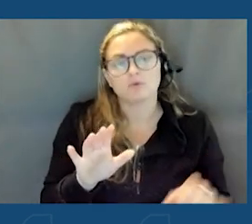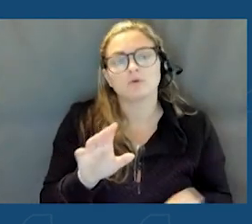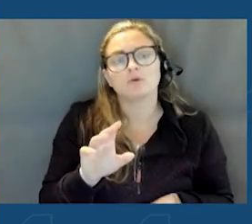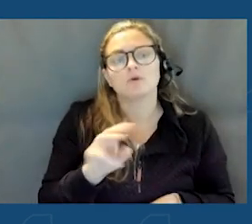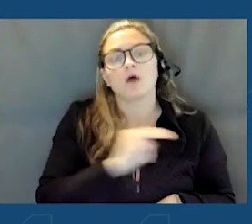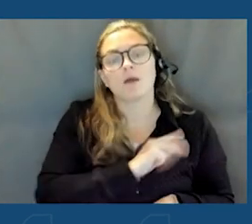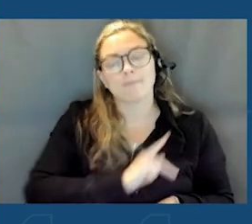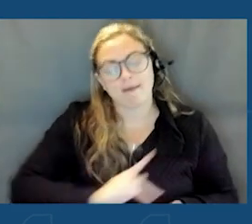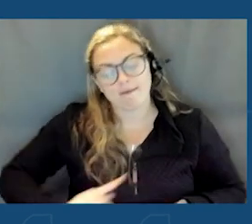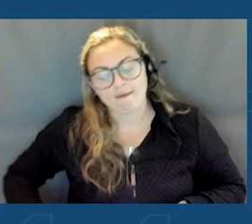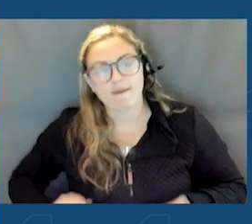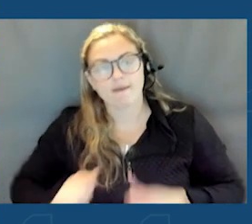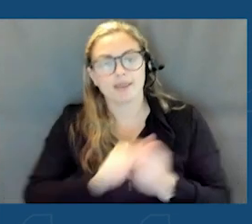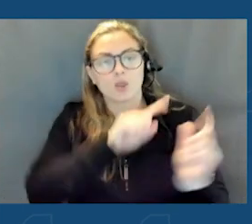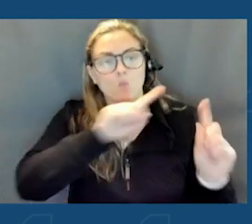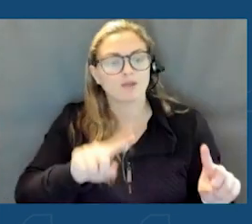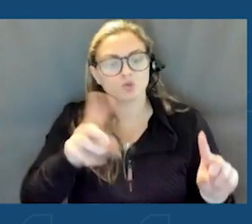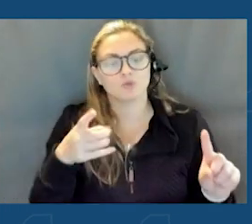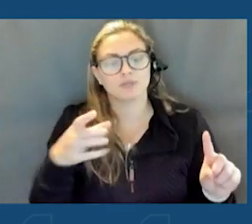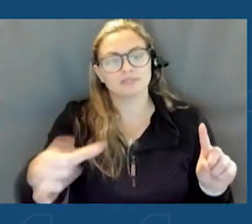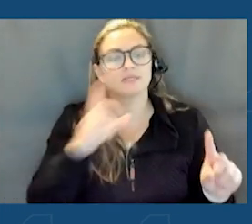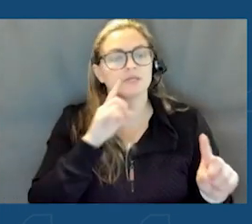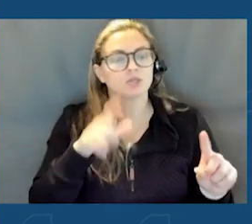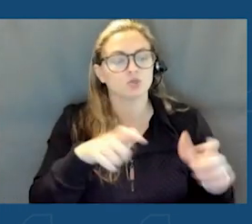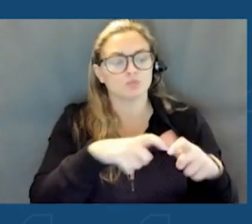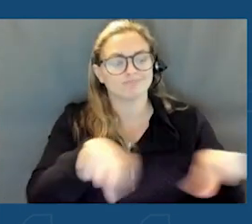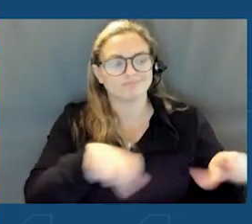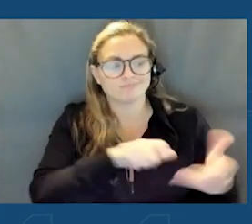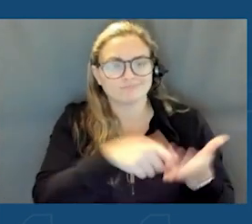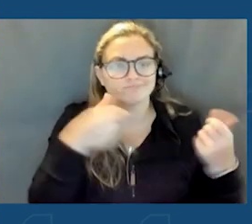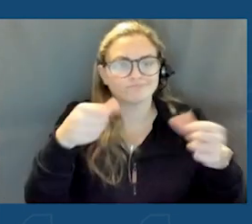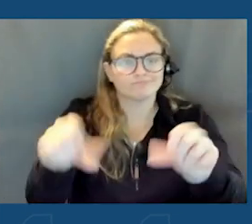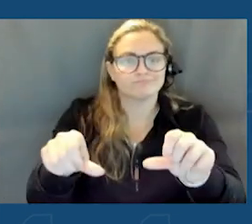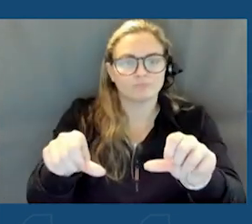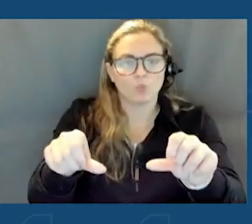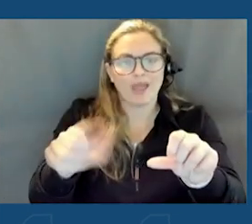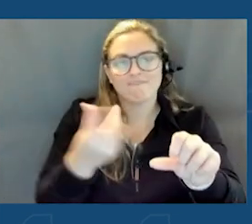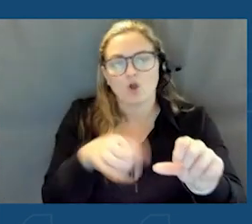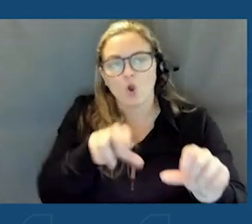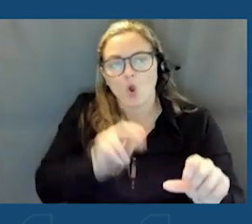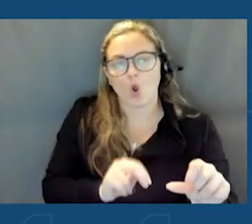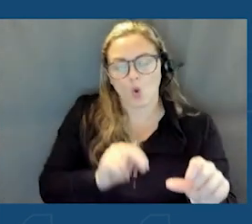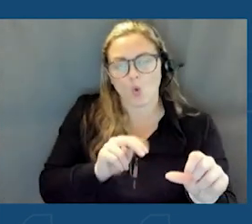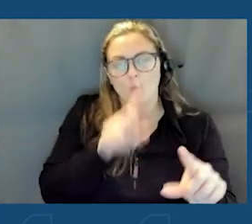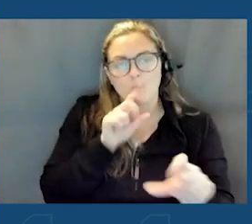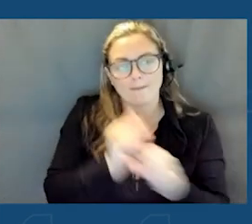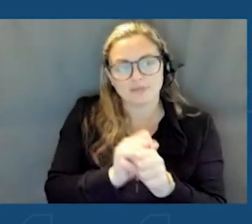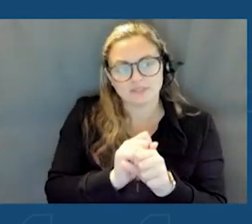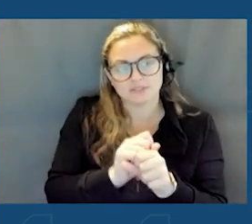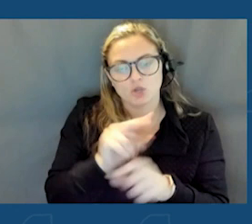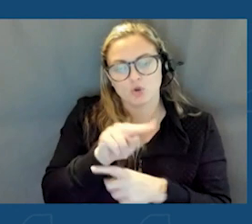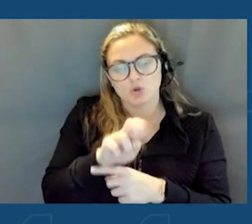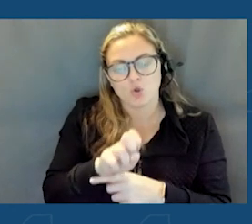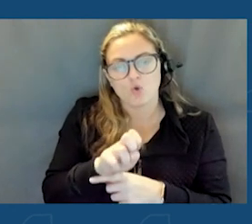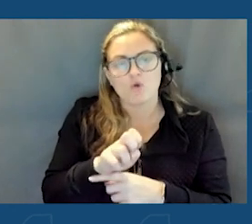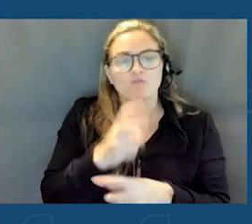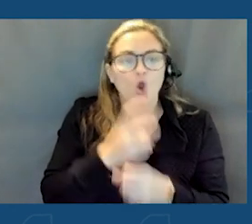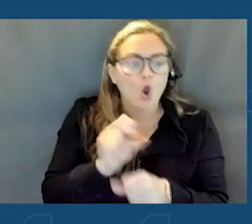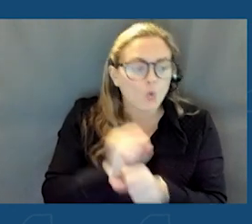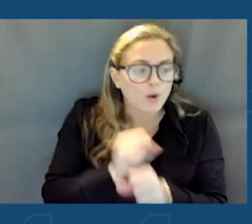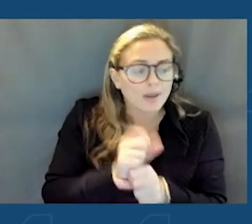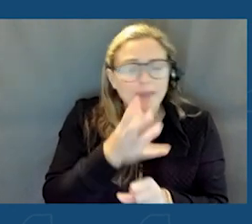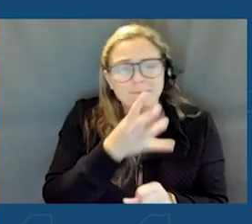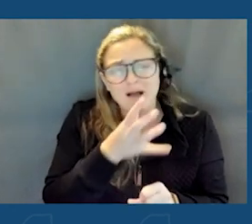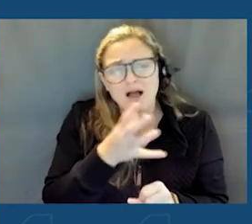D.C. to cash a check, but we have our own promissory note, and it's a promissory note for the hardworking mom in Harlem who prays